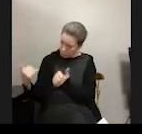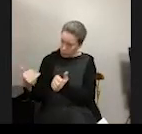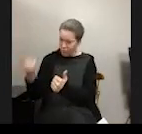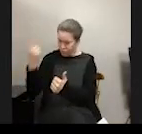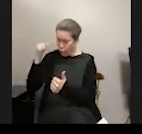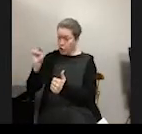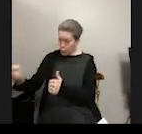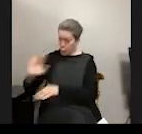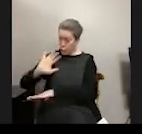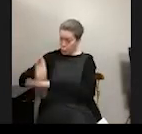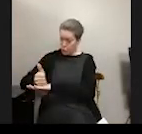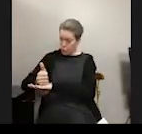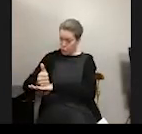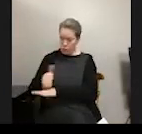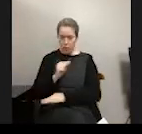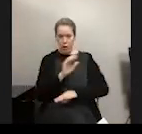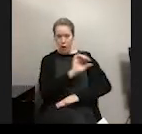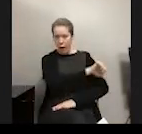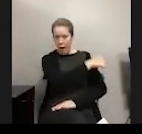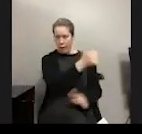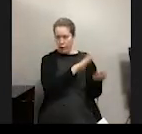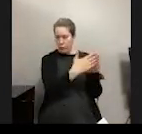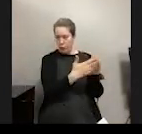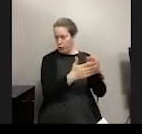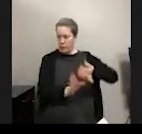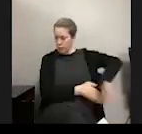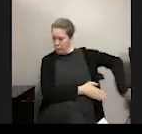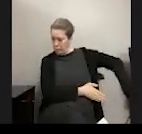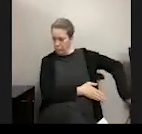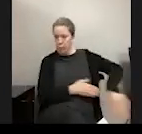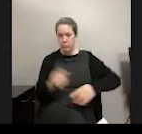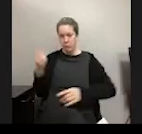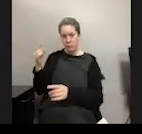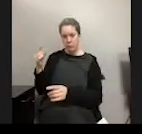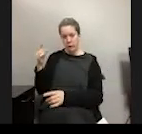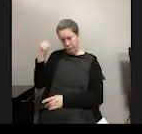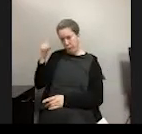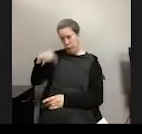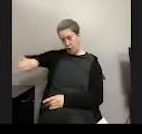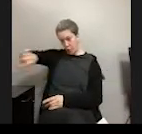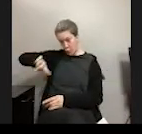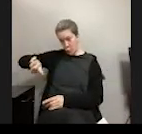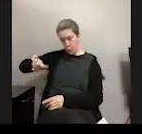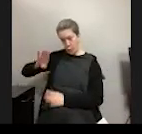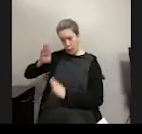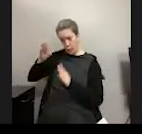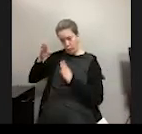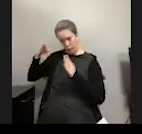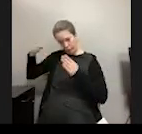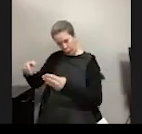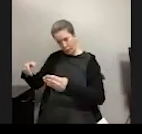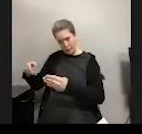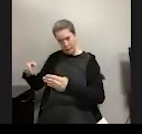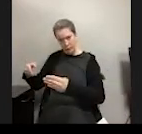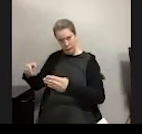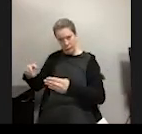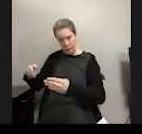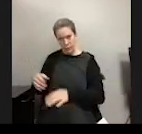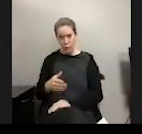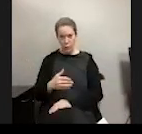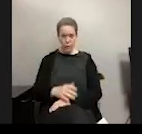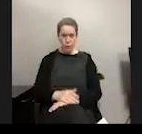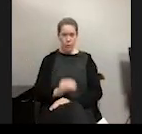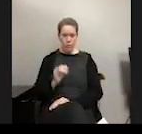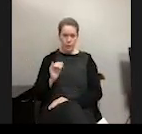I really think that that's important, and that's what I, in my little tiny way, am gonna do towards the collective mental health through public art, to just